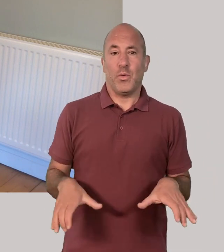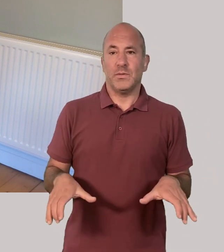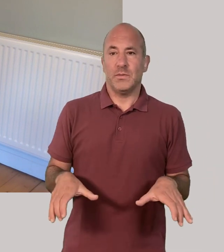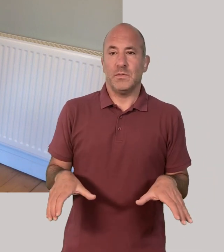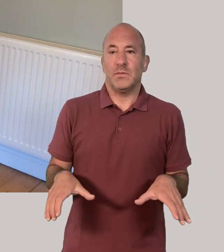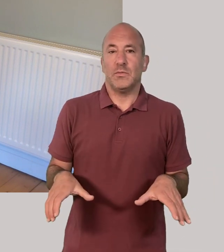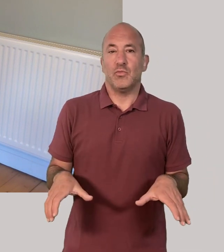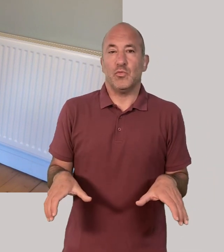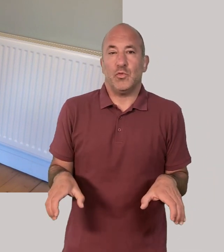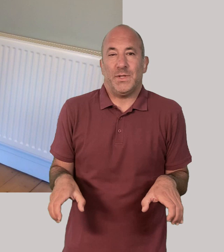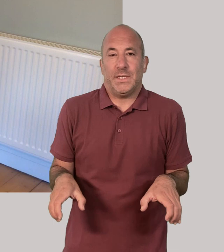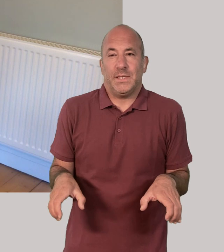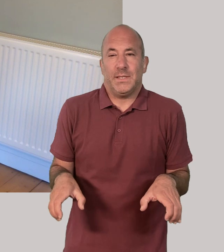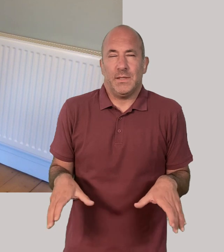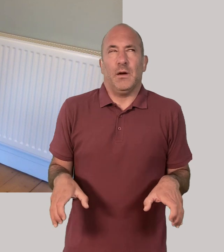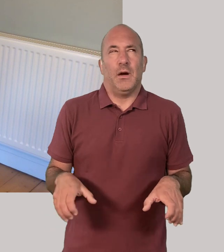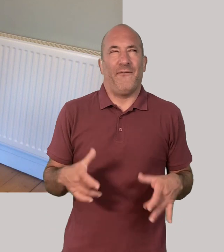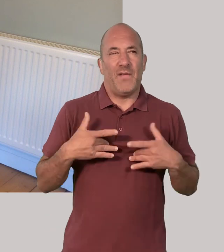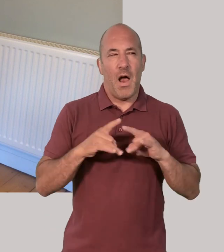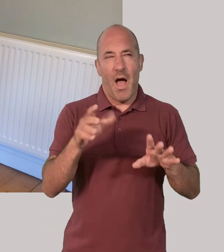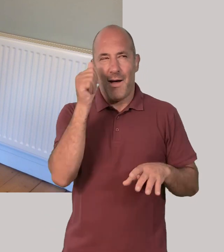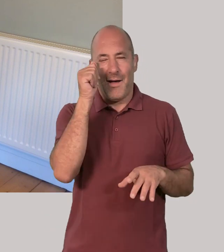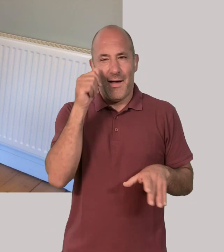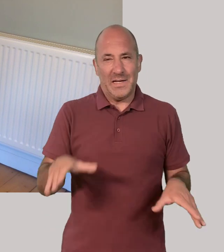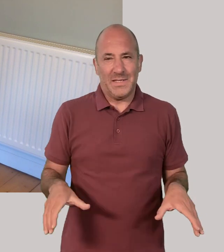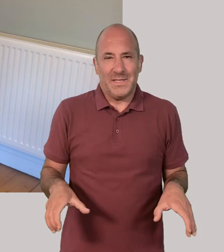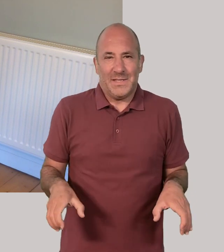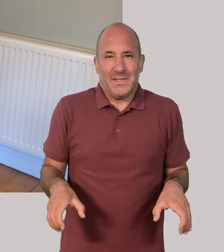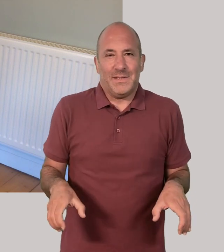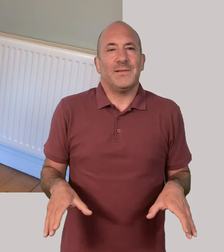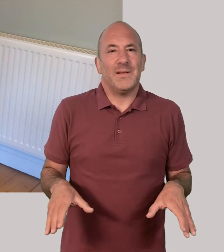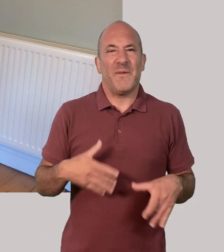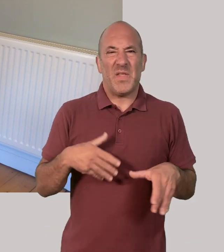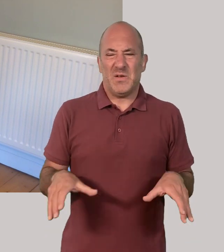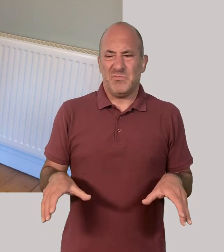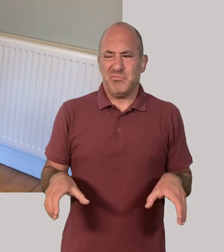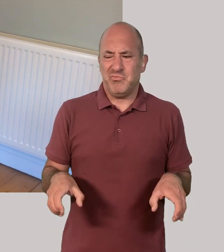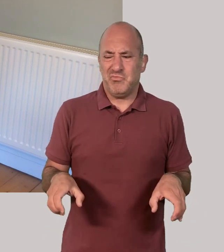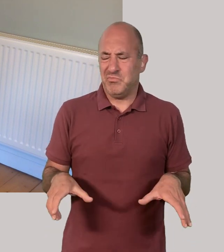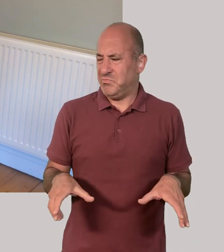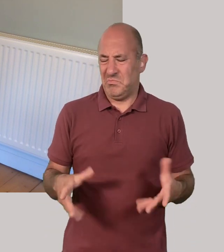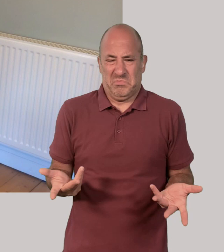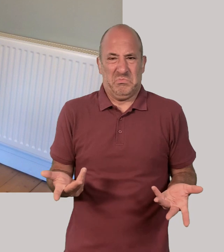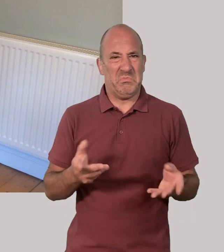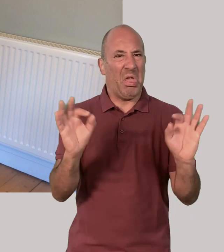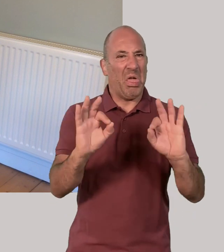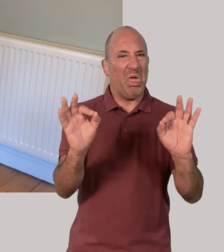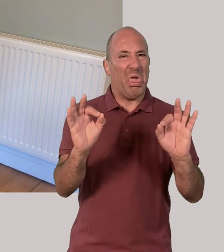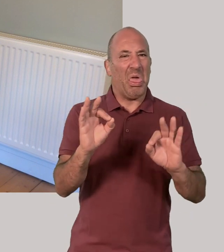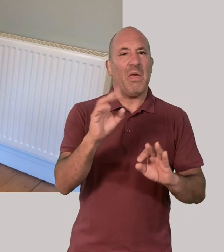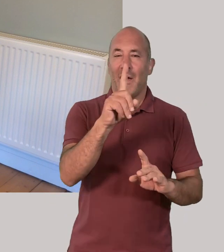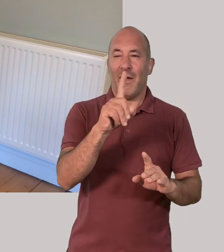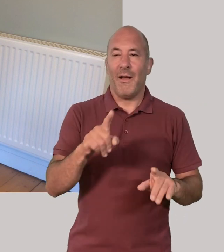bit of a squeeze. See what that feels like. Probably feels a bit mushy because nothing's happening. And then when